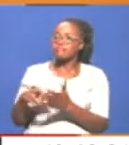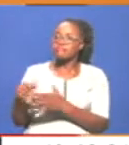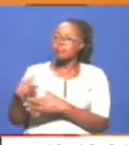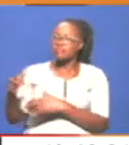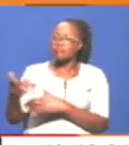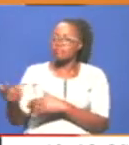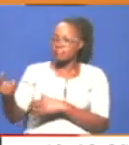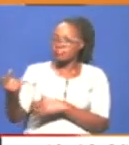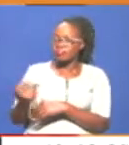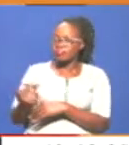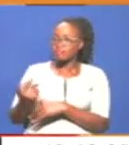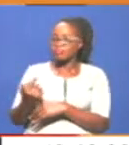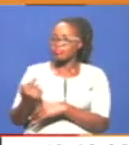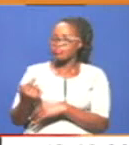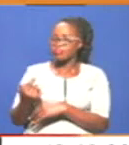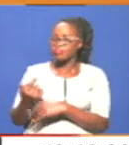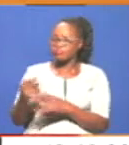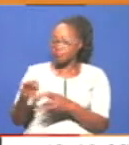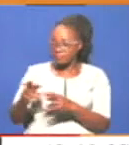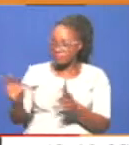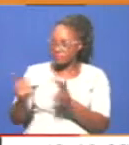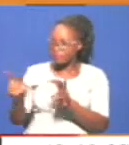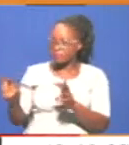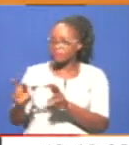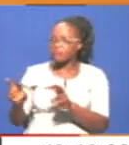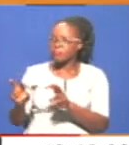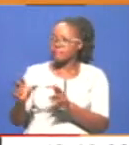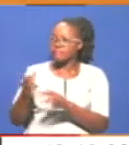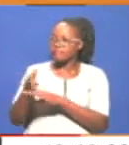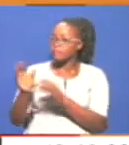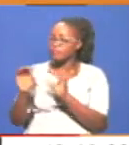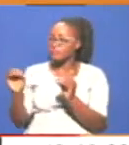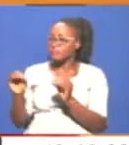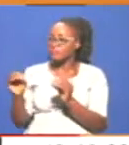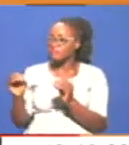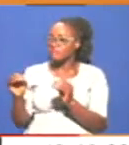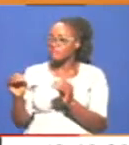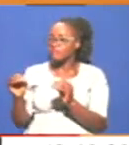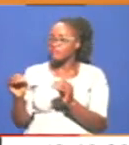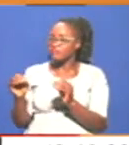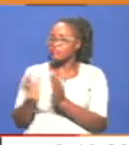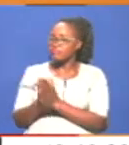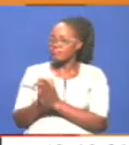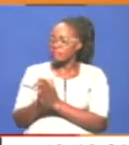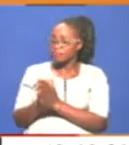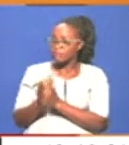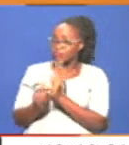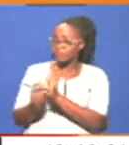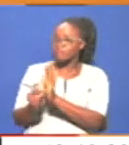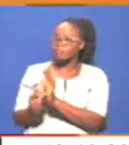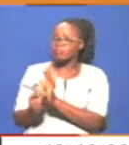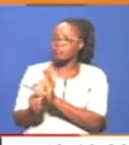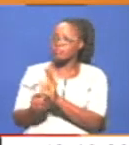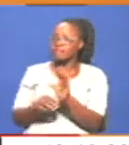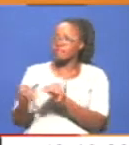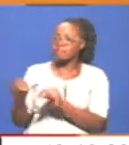again. So you actually monitored throughout, that there's no cheating. So that's an element that really that we need to manage, that we